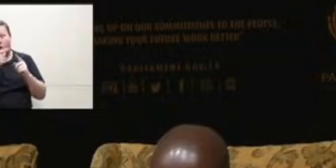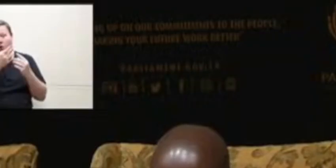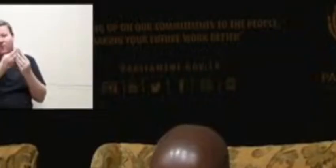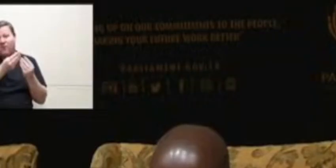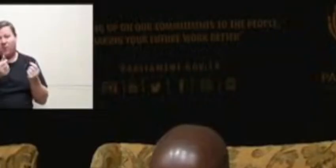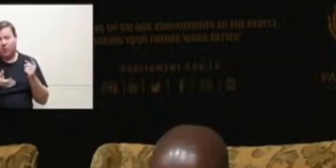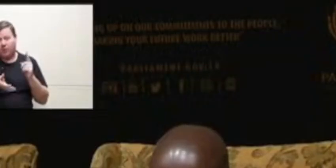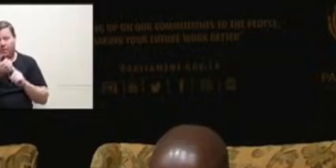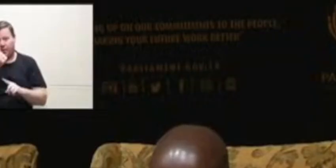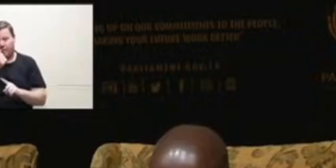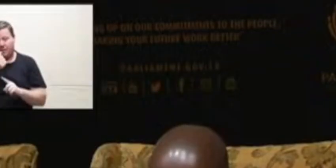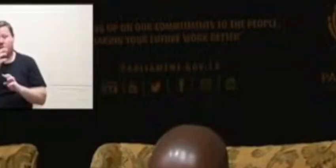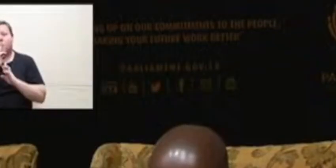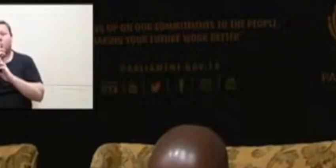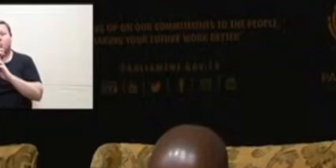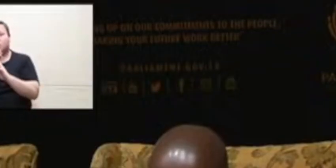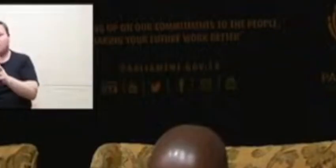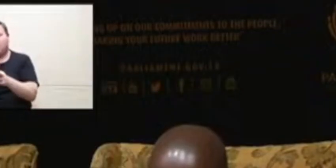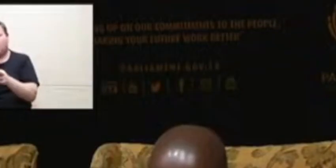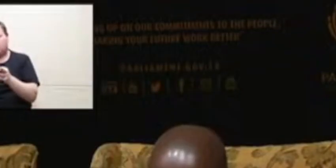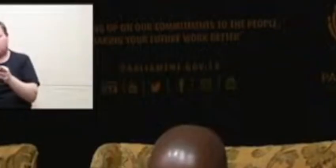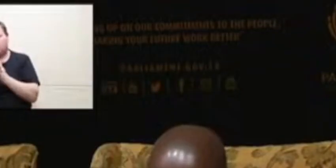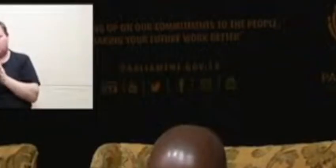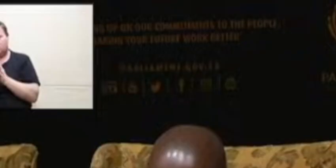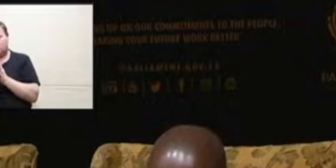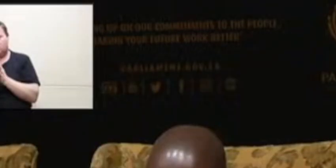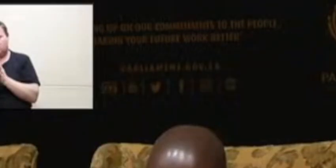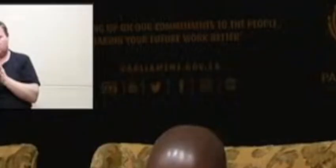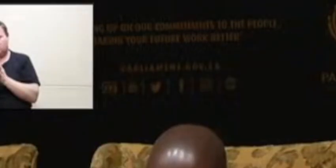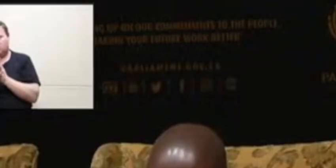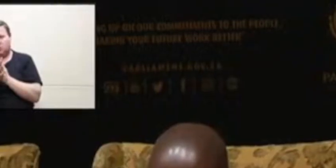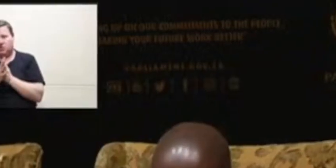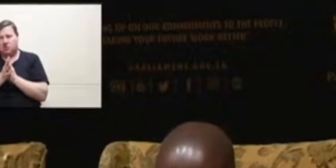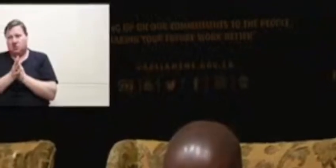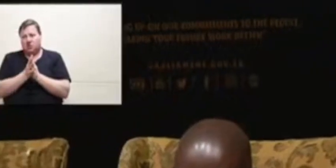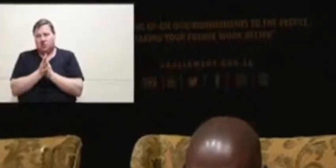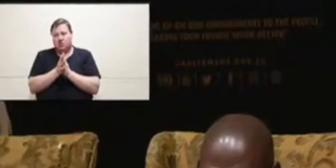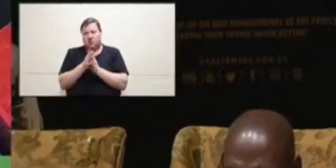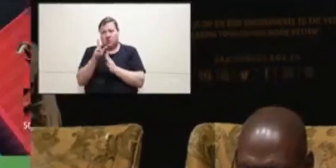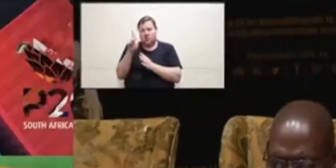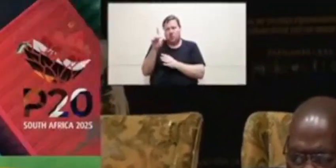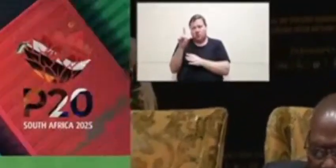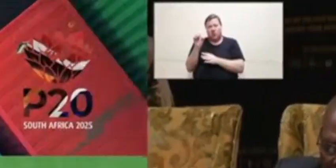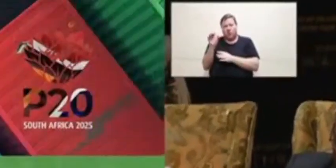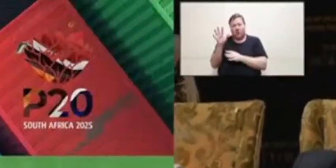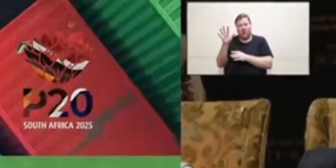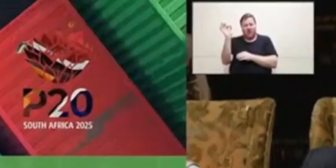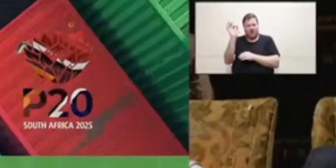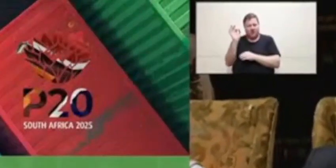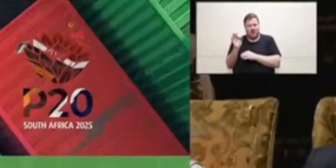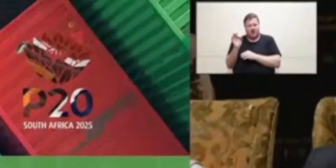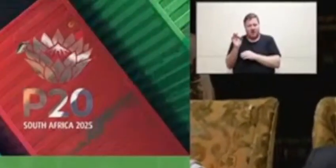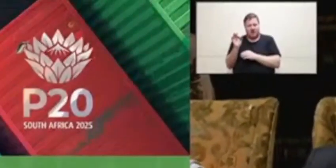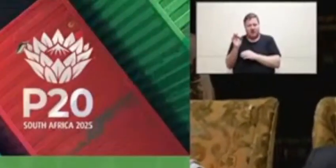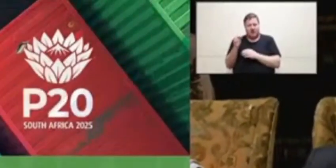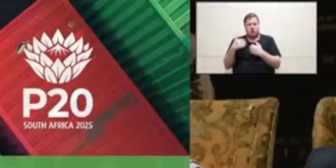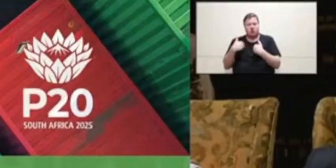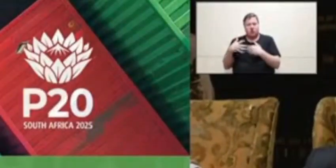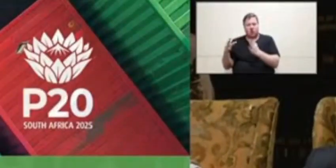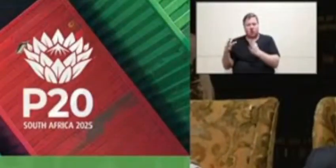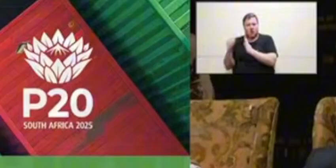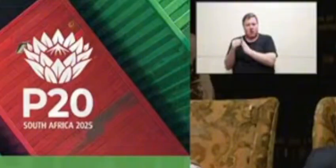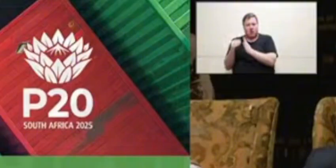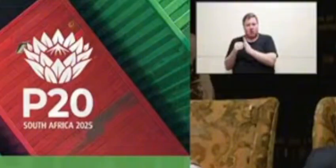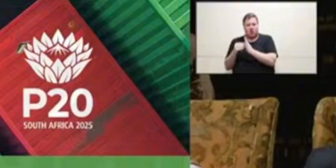the disparity between the budget spent, which is around 5% of the original allocation and targets, 65% for basic